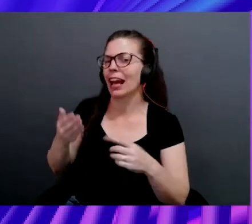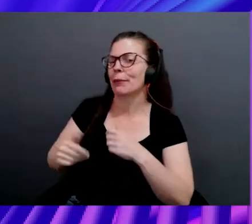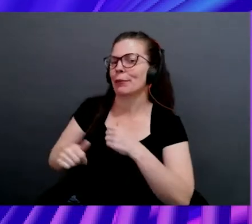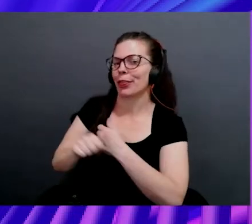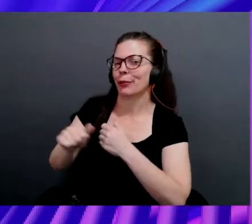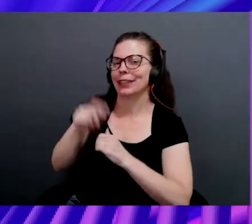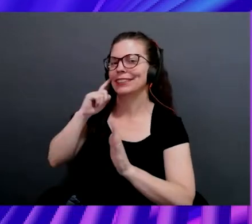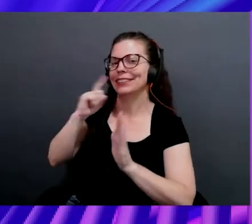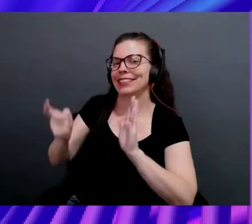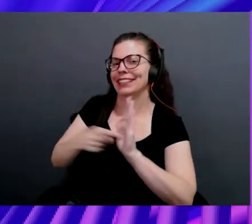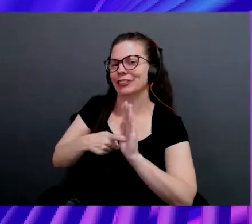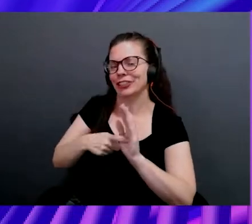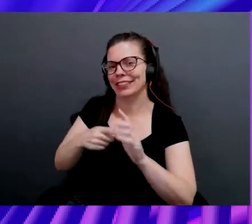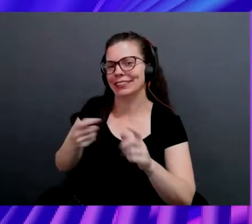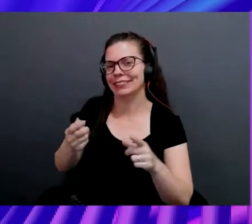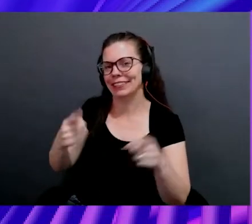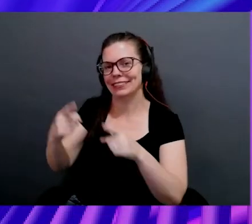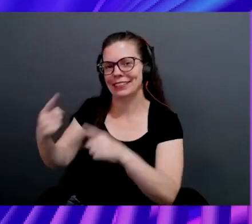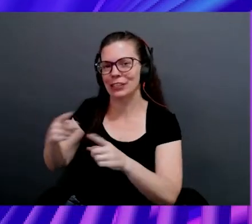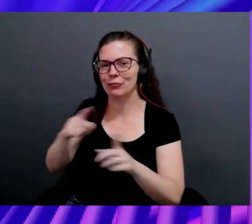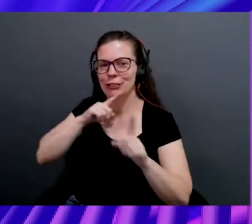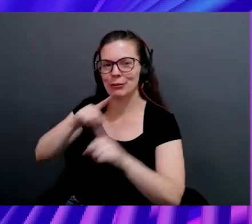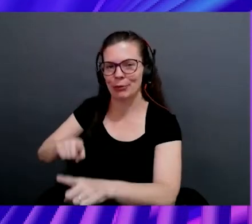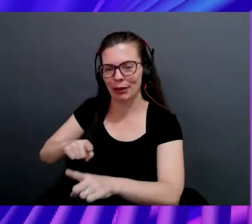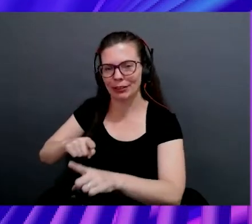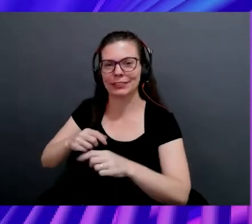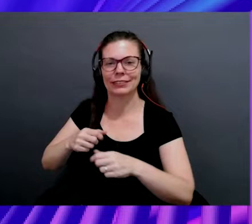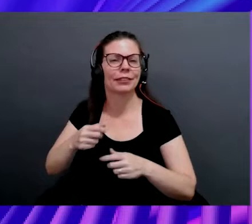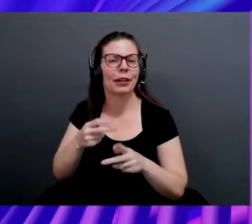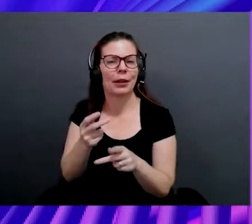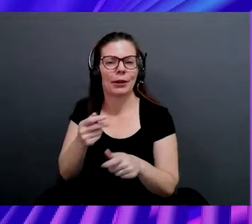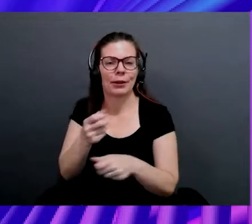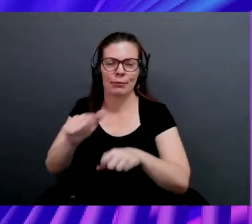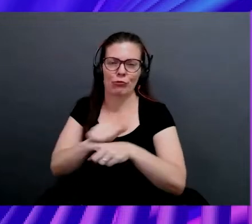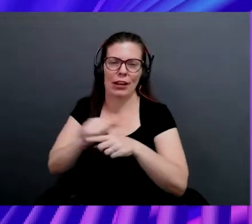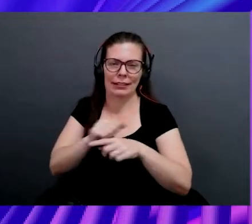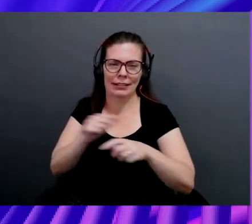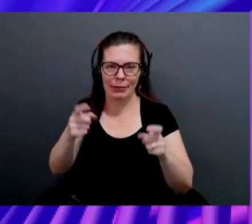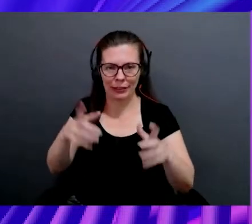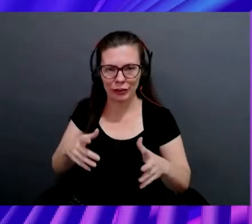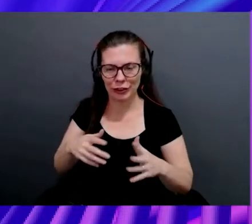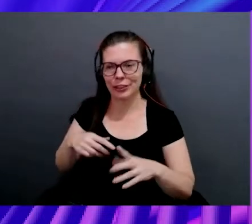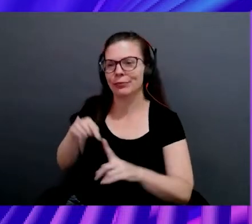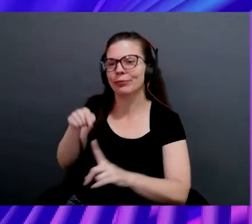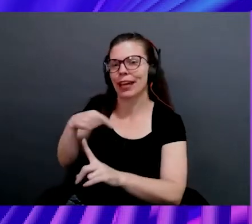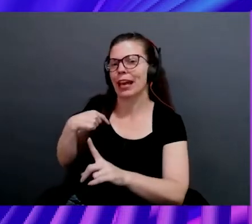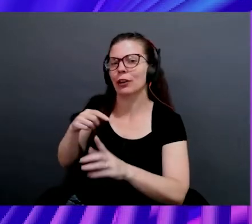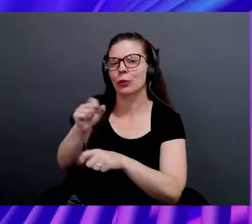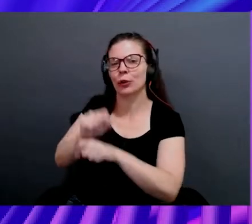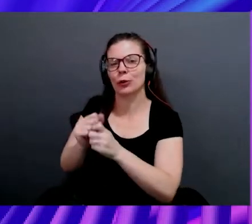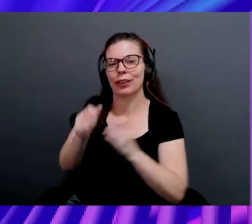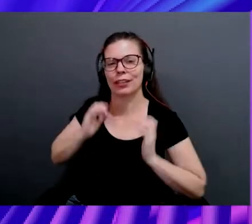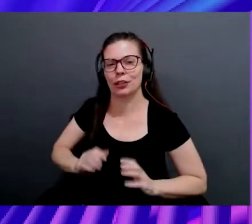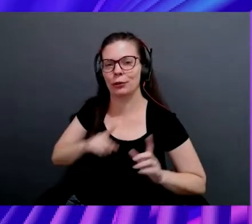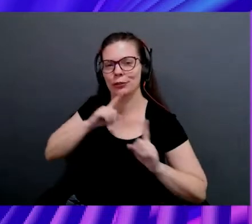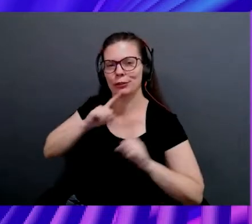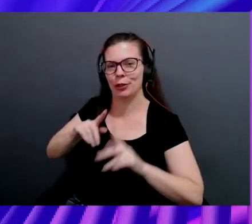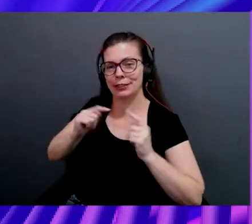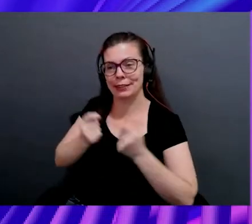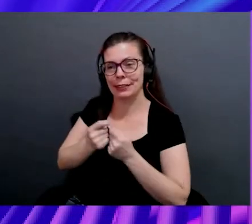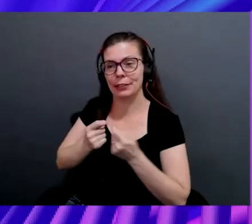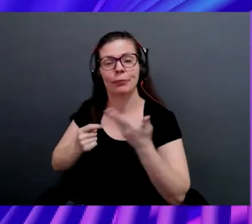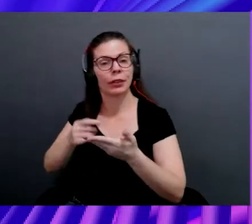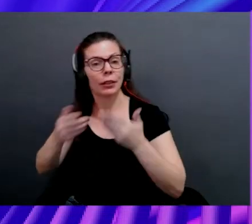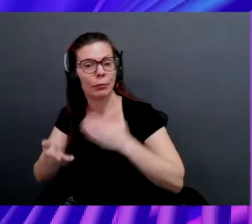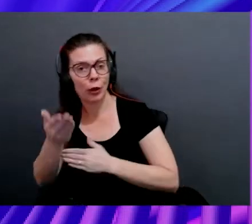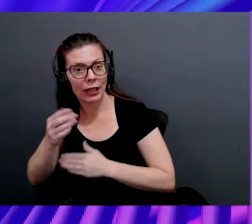Practice Manager for AWS. I look after a team called the Customer Incident Response Team, and this morning, Jason Hurst, a colleague